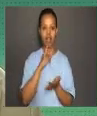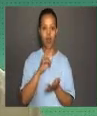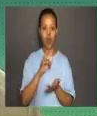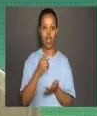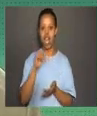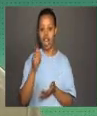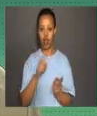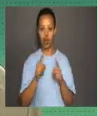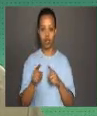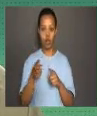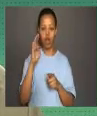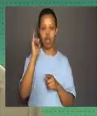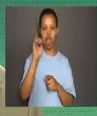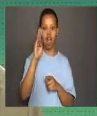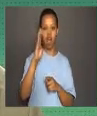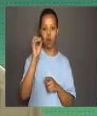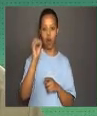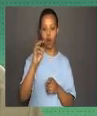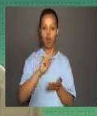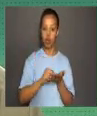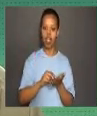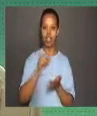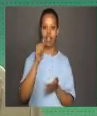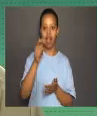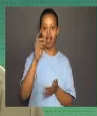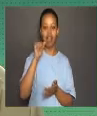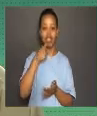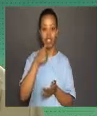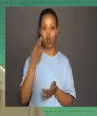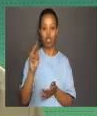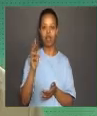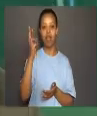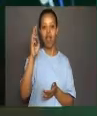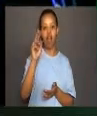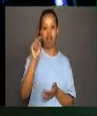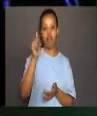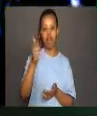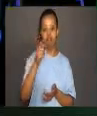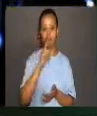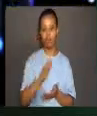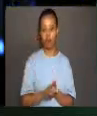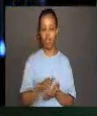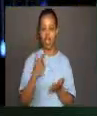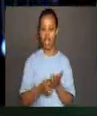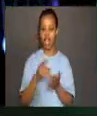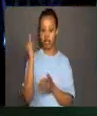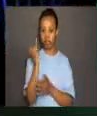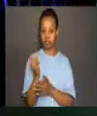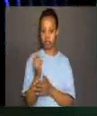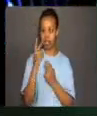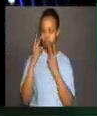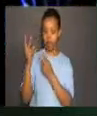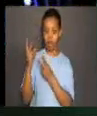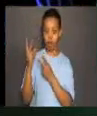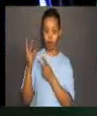course, ribonucleic acid, or RNA. This figure shows